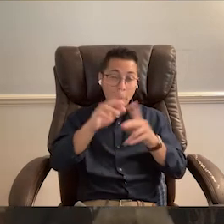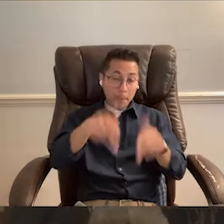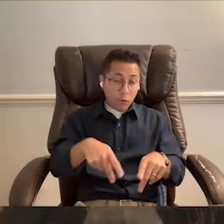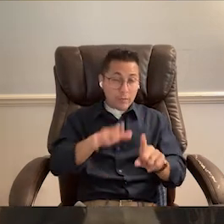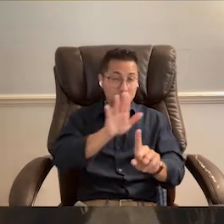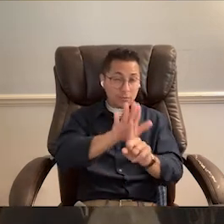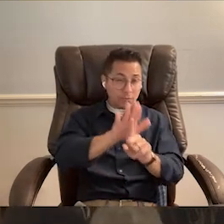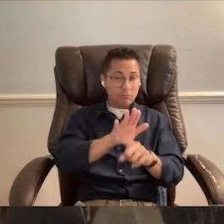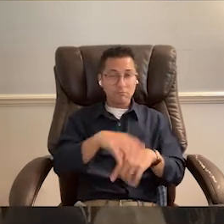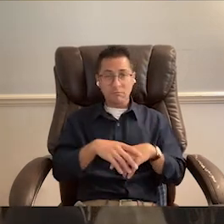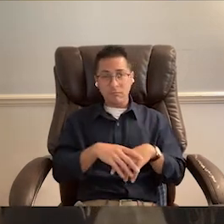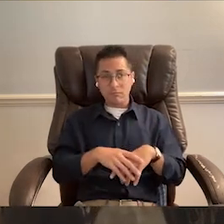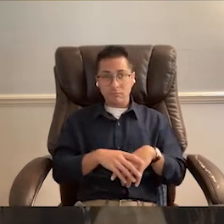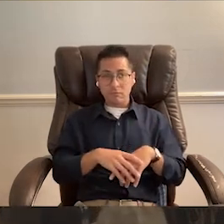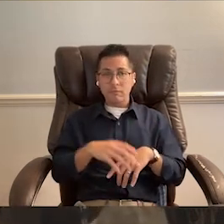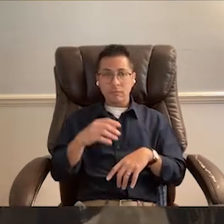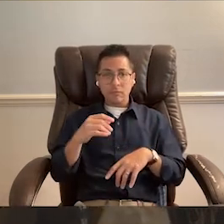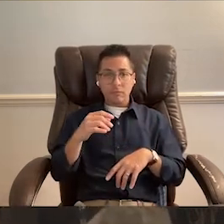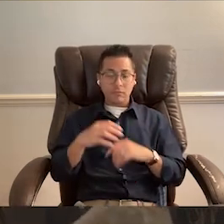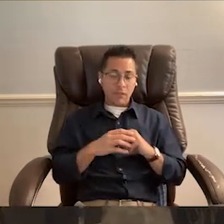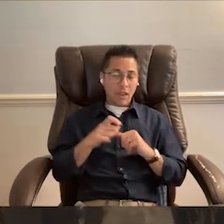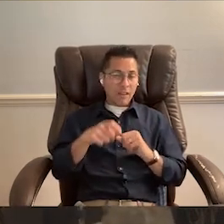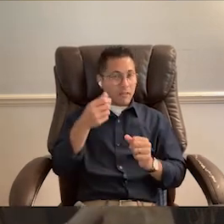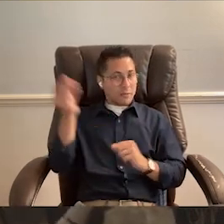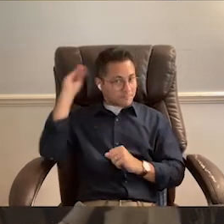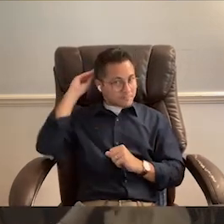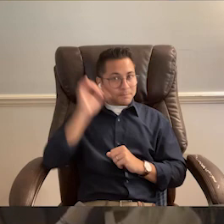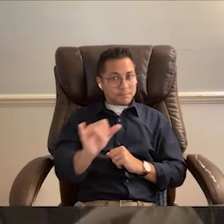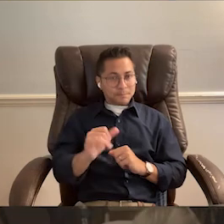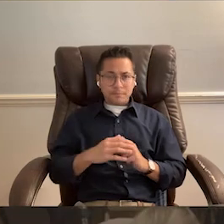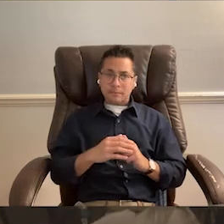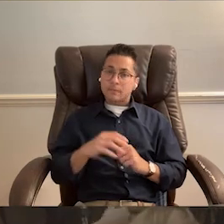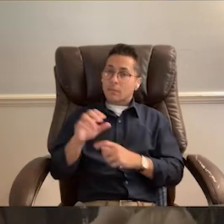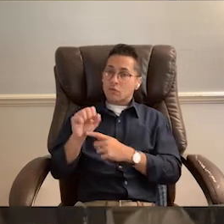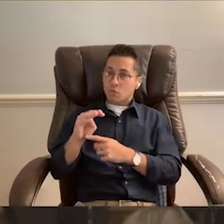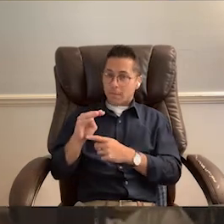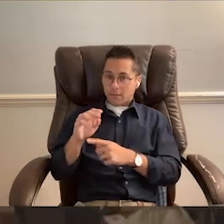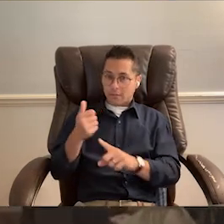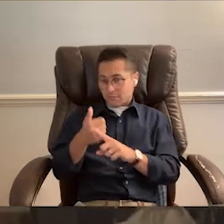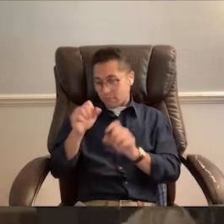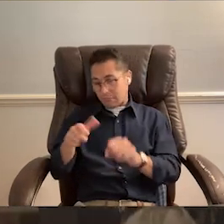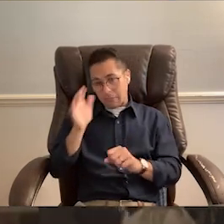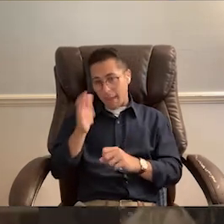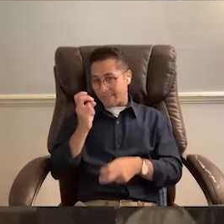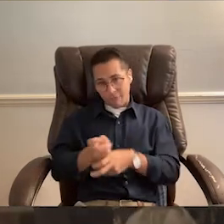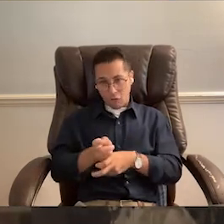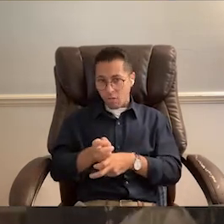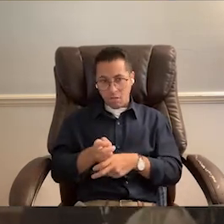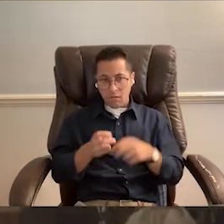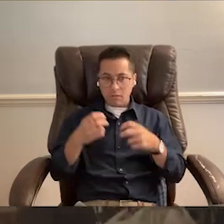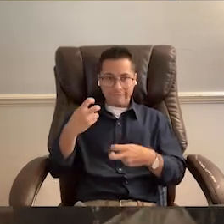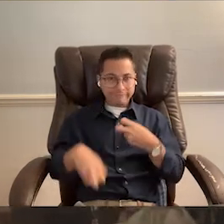people don't. So I'd say with social media, it's iffy depending on the person and what you learn, and if you actually take that into